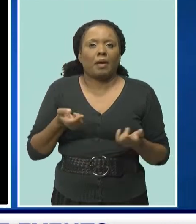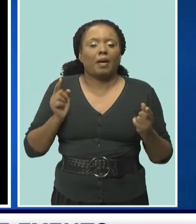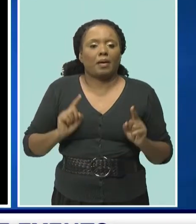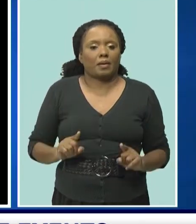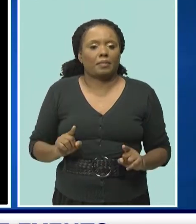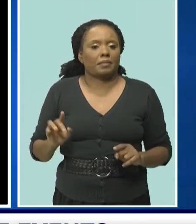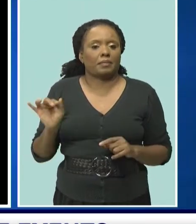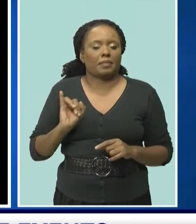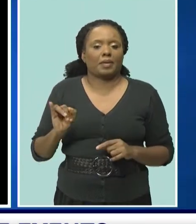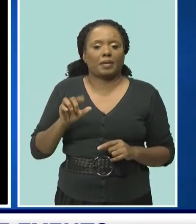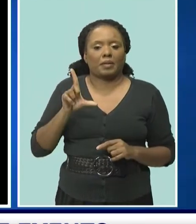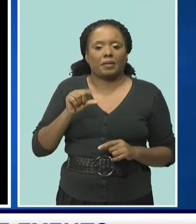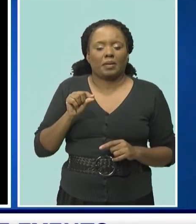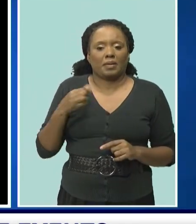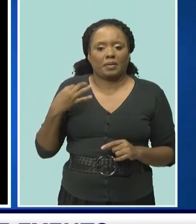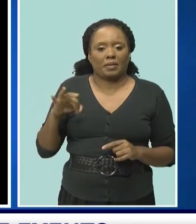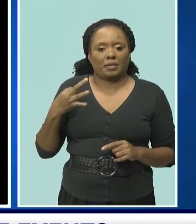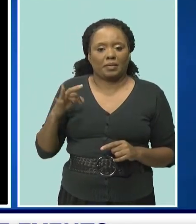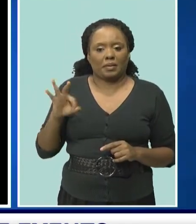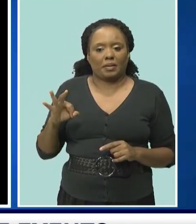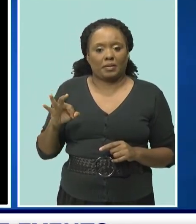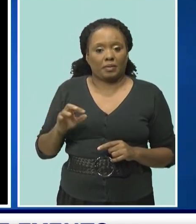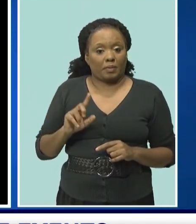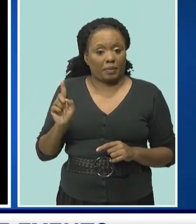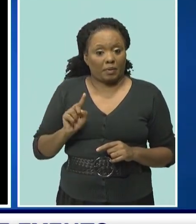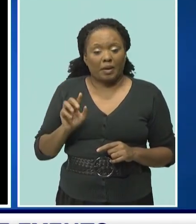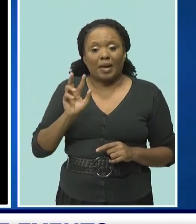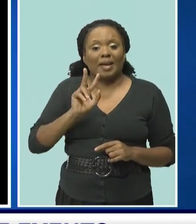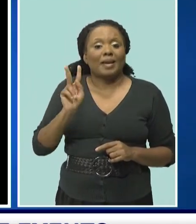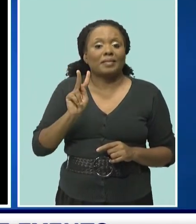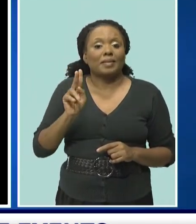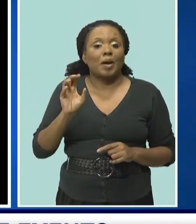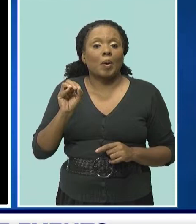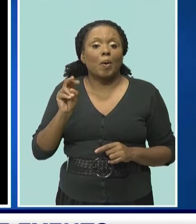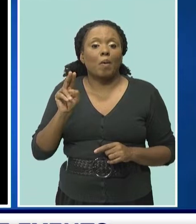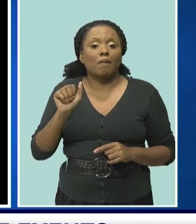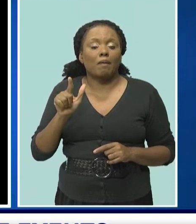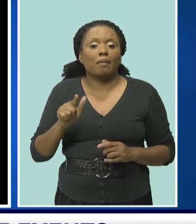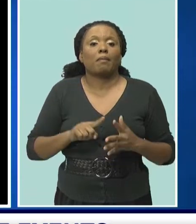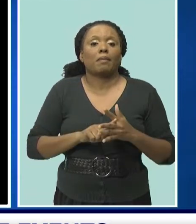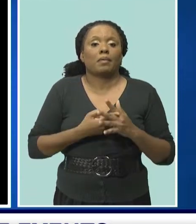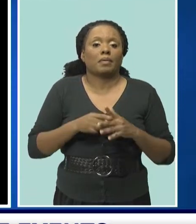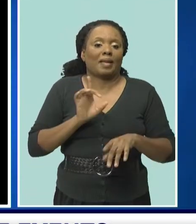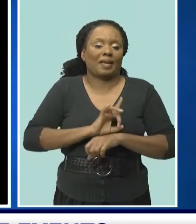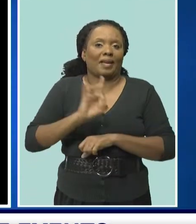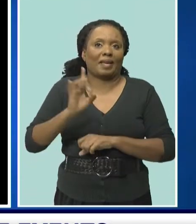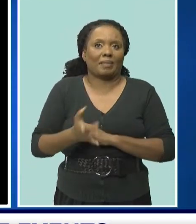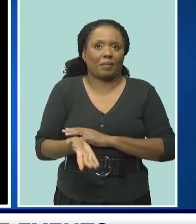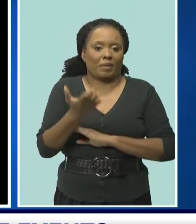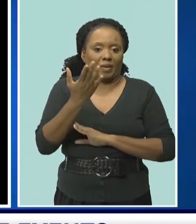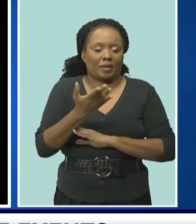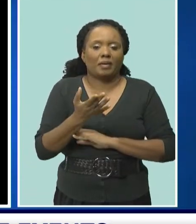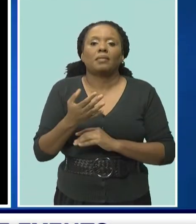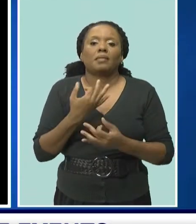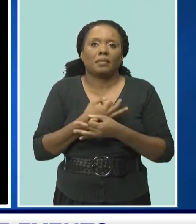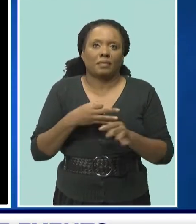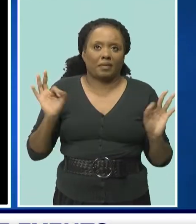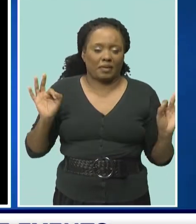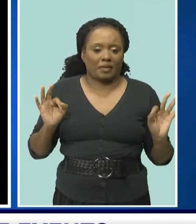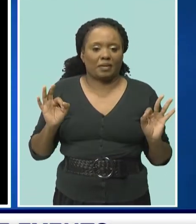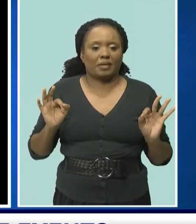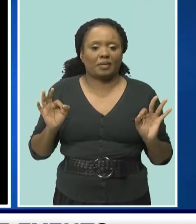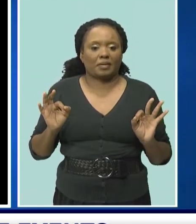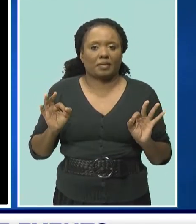in 2019 at Kensington Oval. Starts at 8 o'clock. It's free to the public, but you must